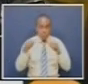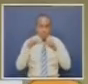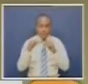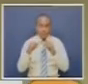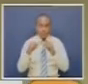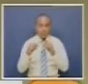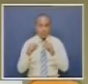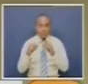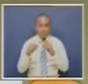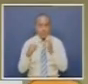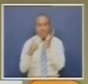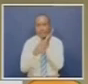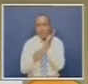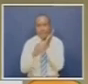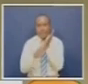Kiswahili.